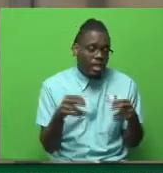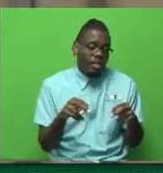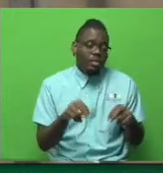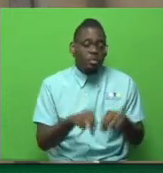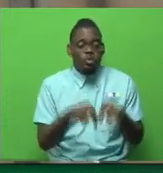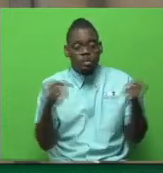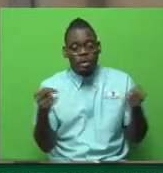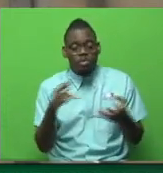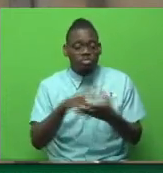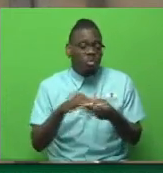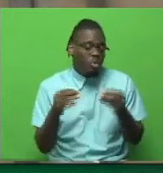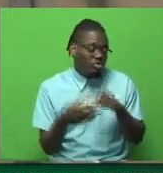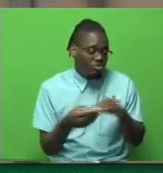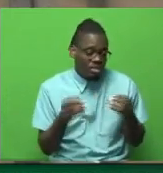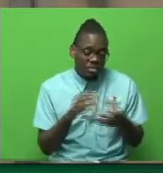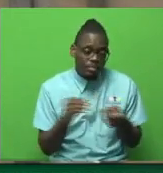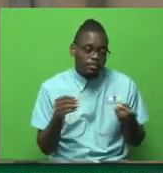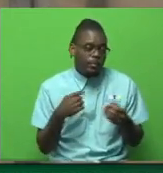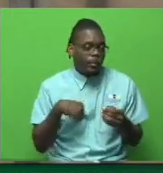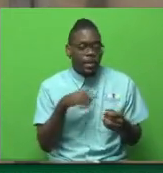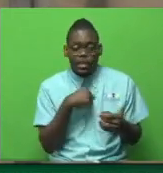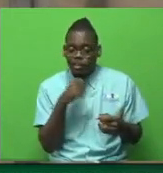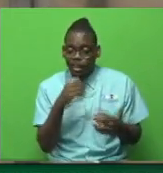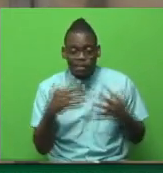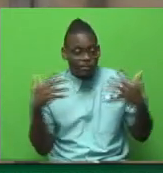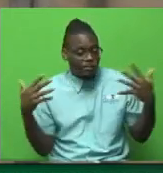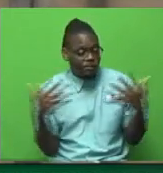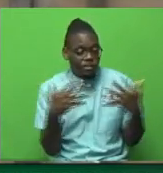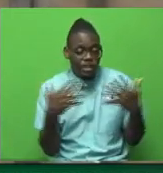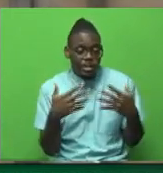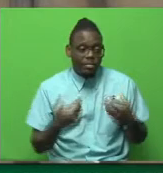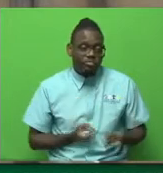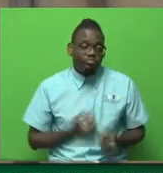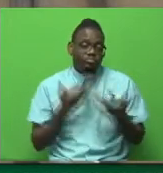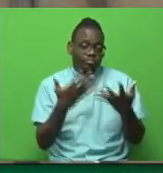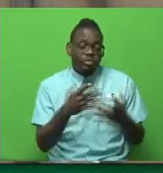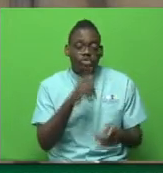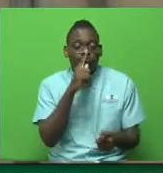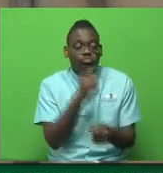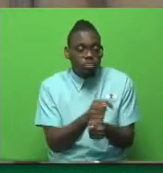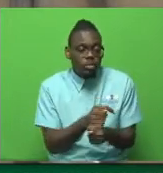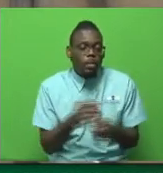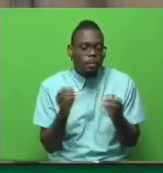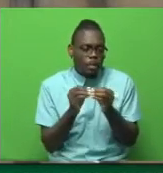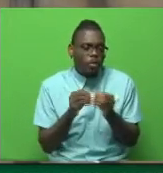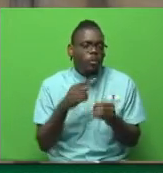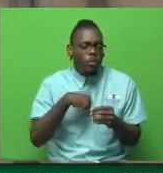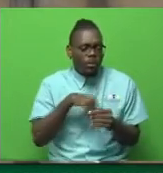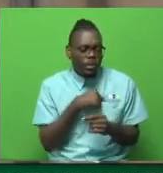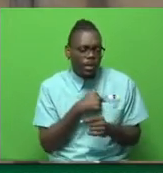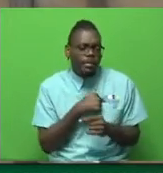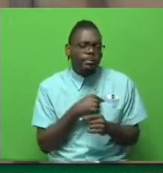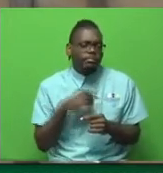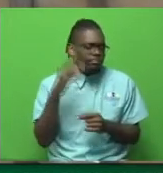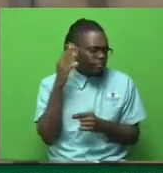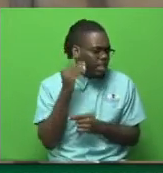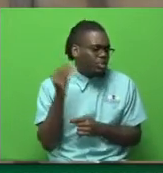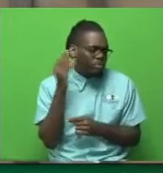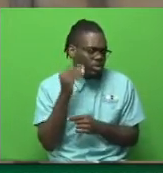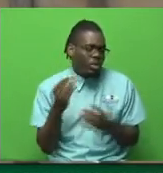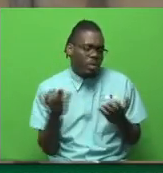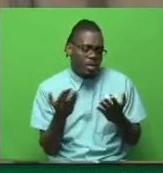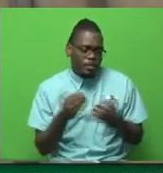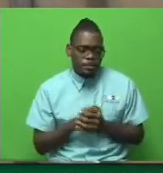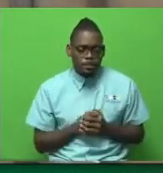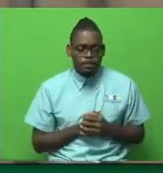to tell the country what the unvarnished truth of our circumstances but we will also tell you